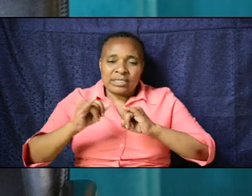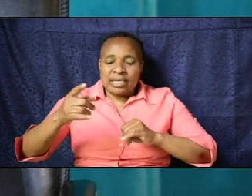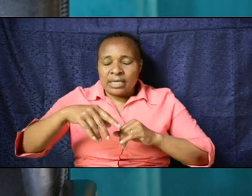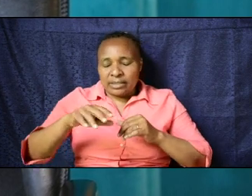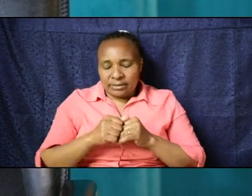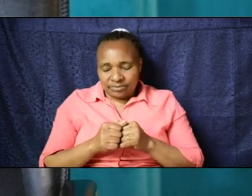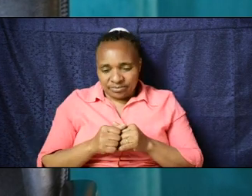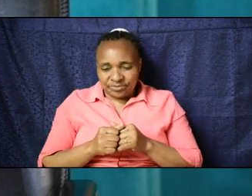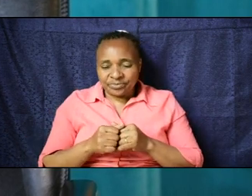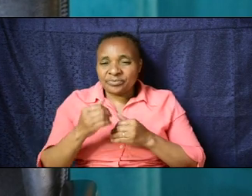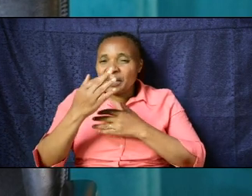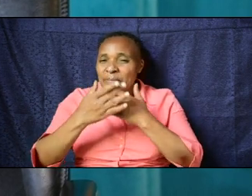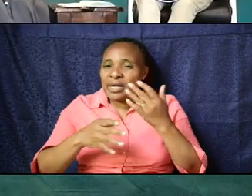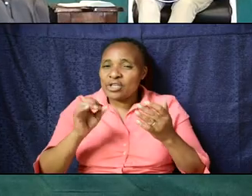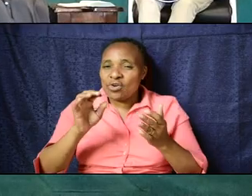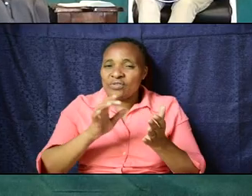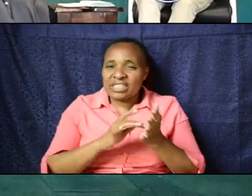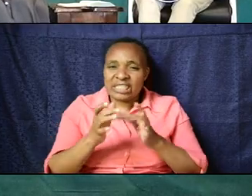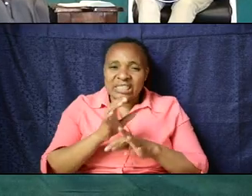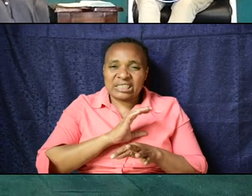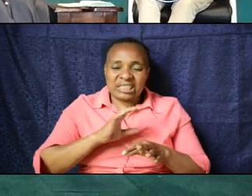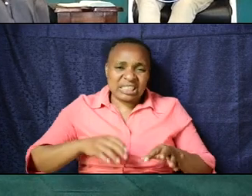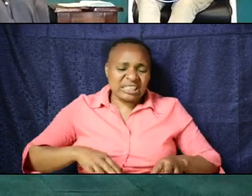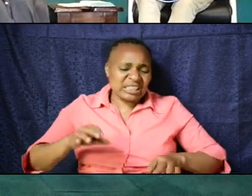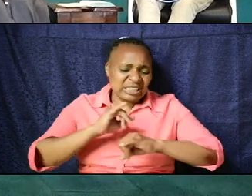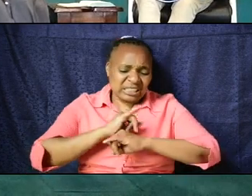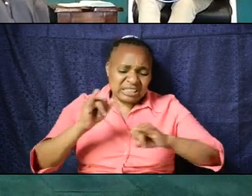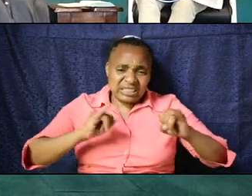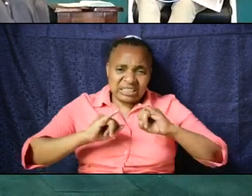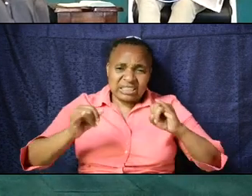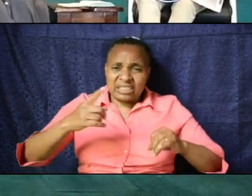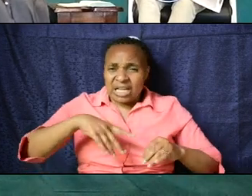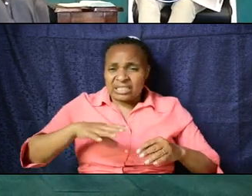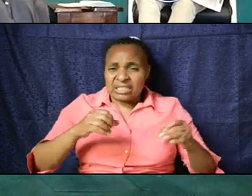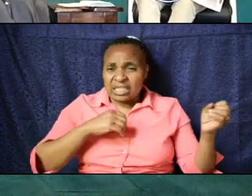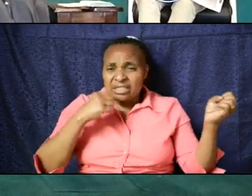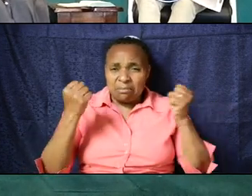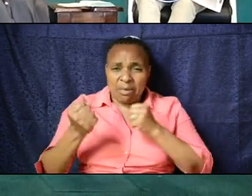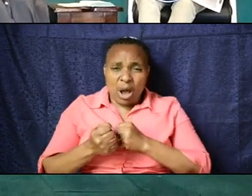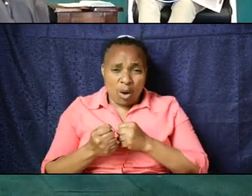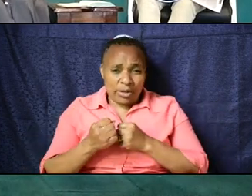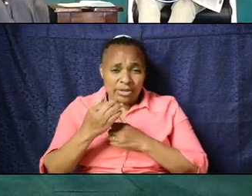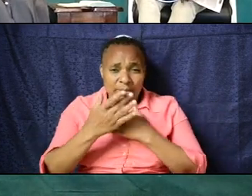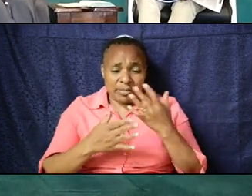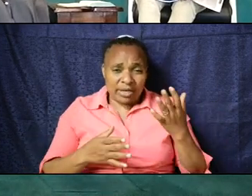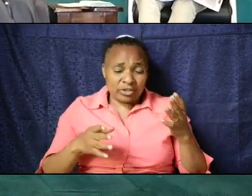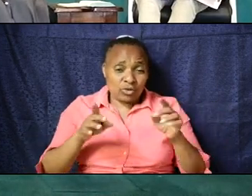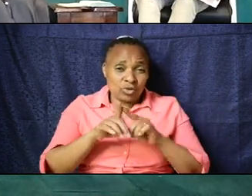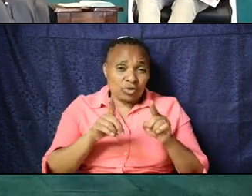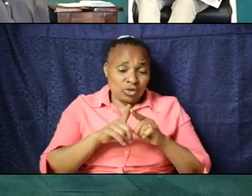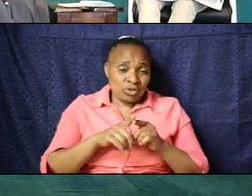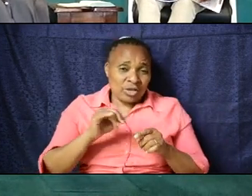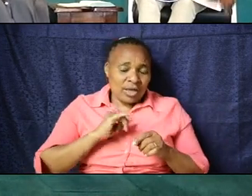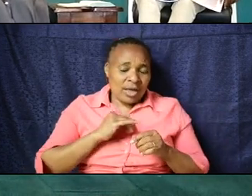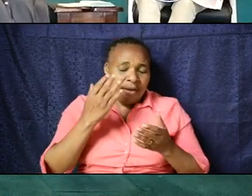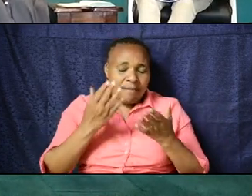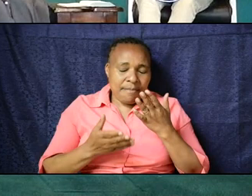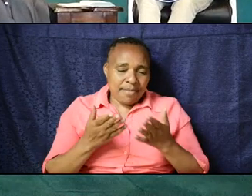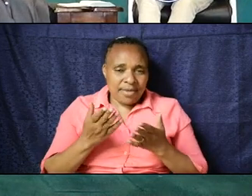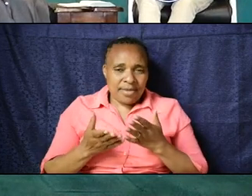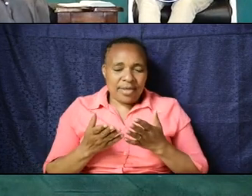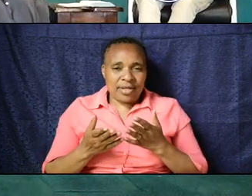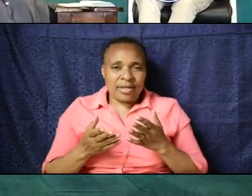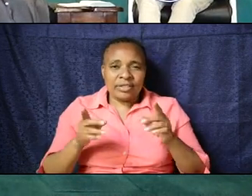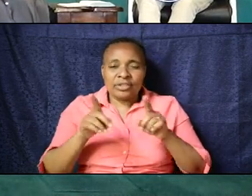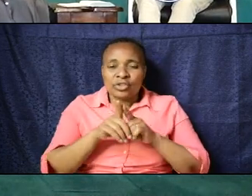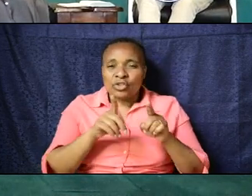Amen. The blood of Christ is... cleanses us, you know, there's power in the blood to cleanse us. And also, if I may,